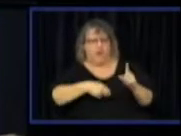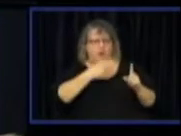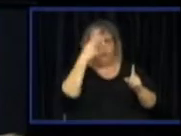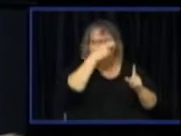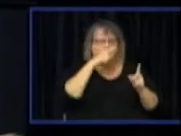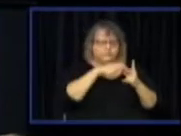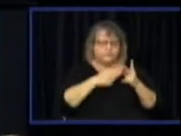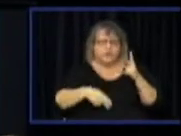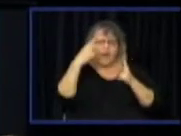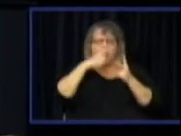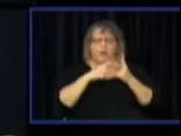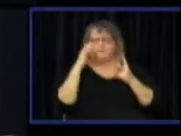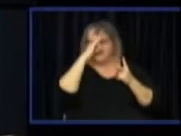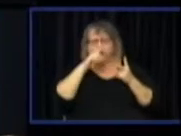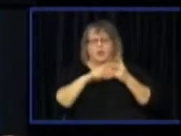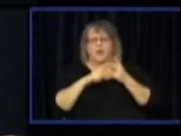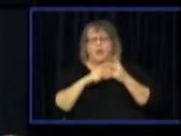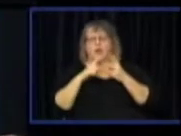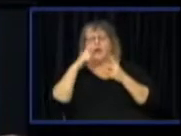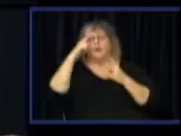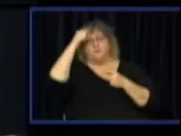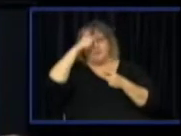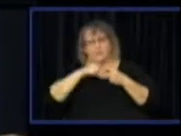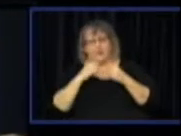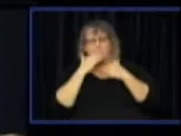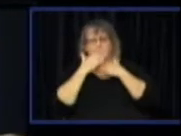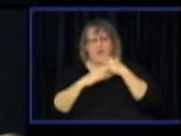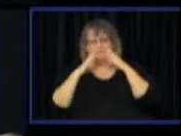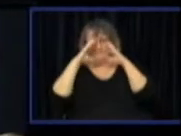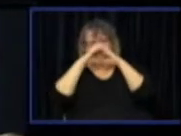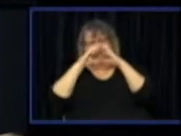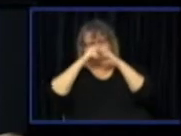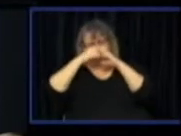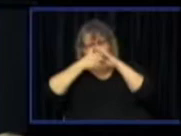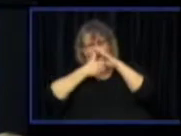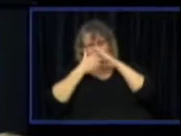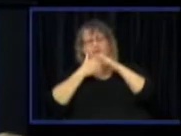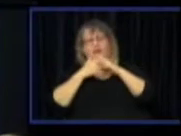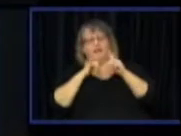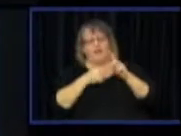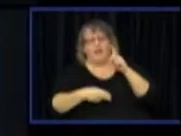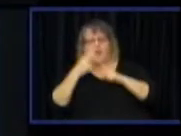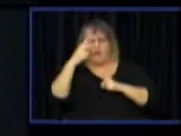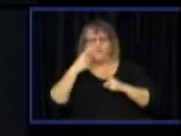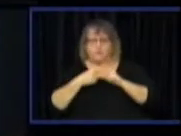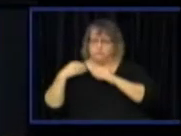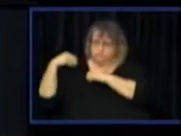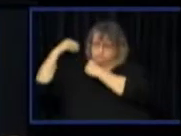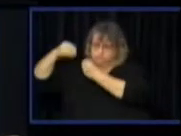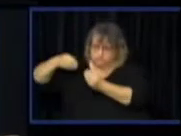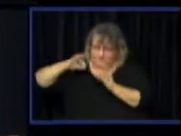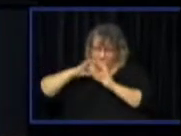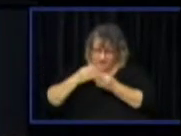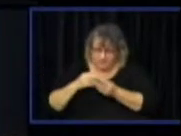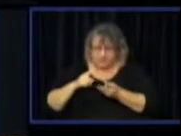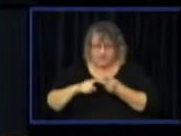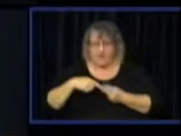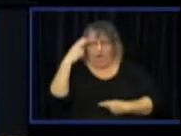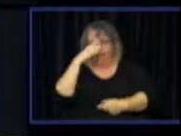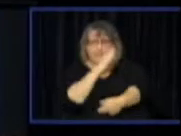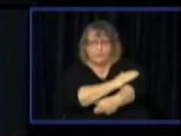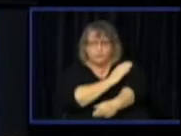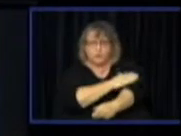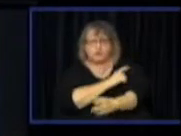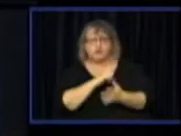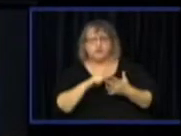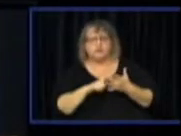why the rate of bleeding strokes is higher and what their specific risk factors are. Are they genetic factors? Is it more high blood pressure?